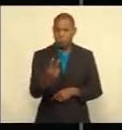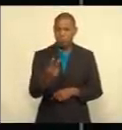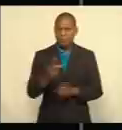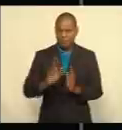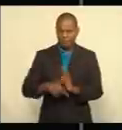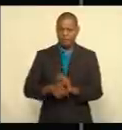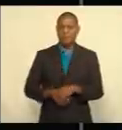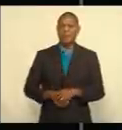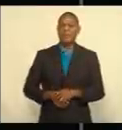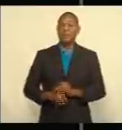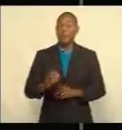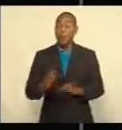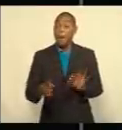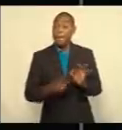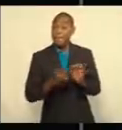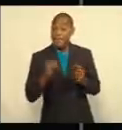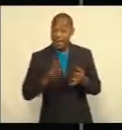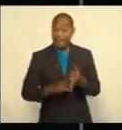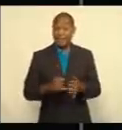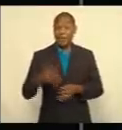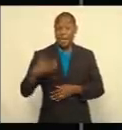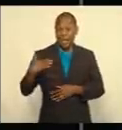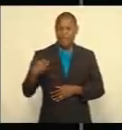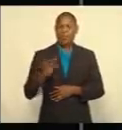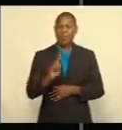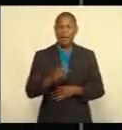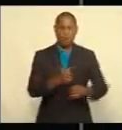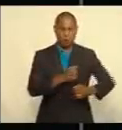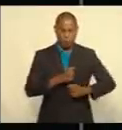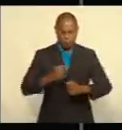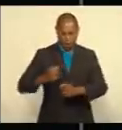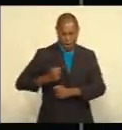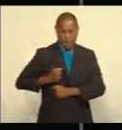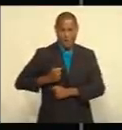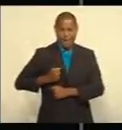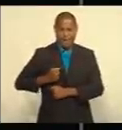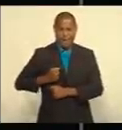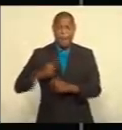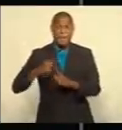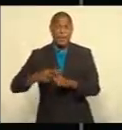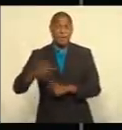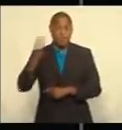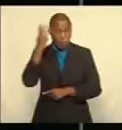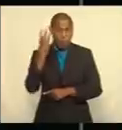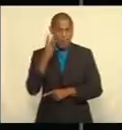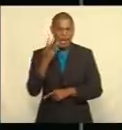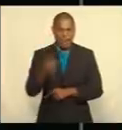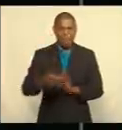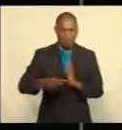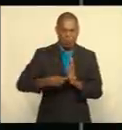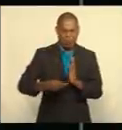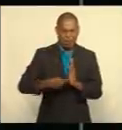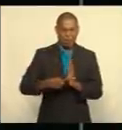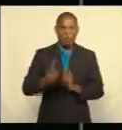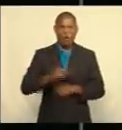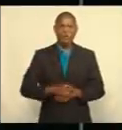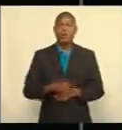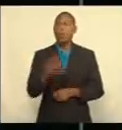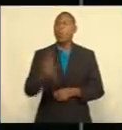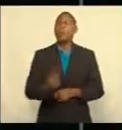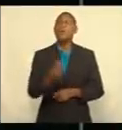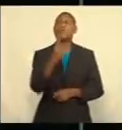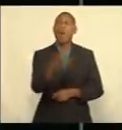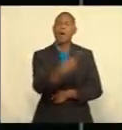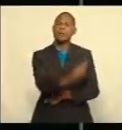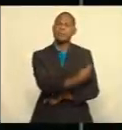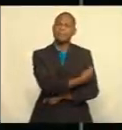for Health Dr. James Fong says the soldier and the 53-year-old woman who tested positive over the weekend received only 1 jab each.